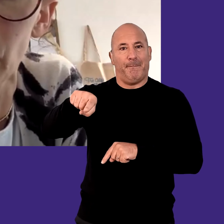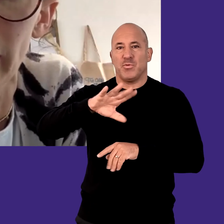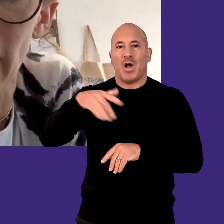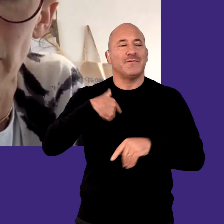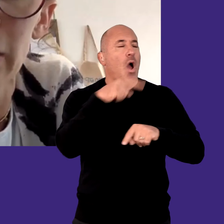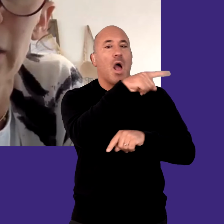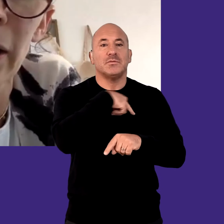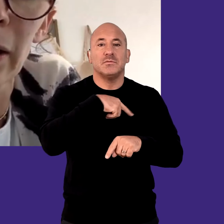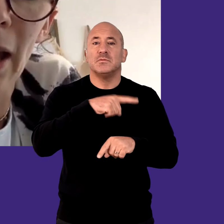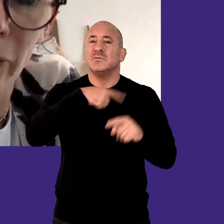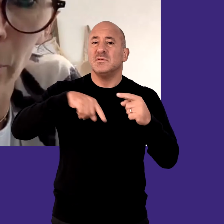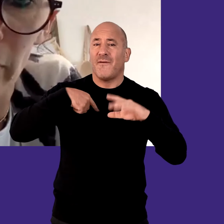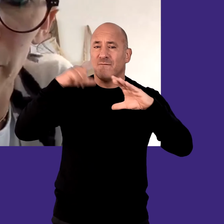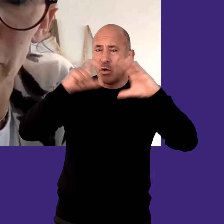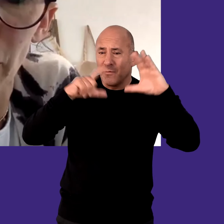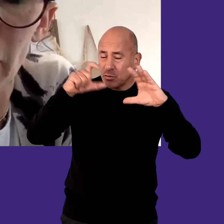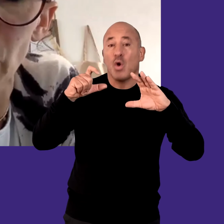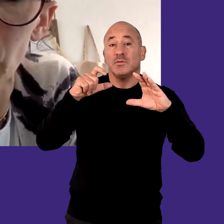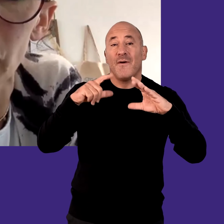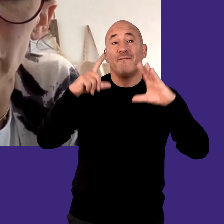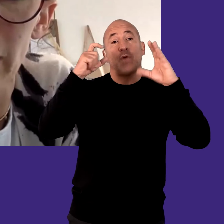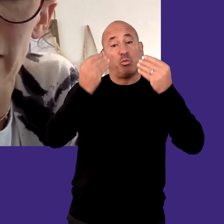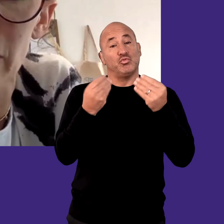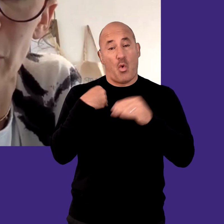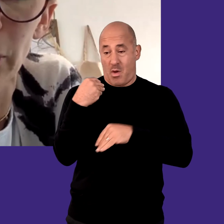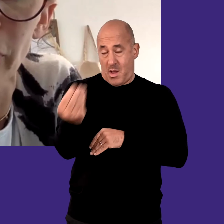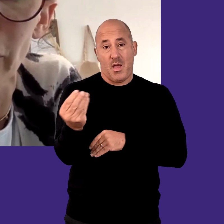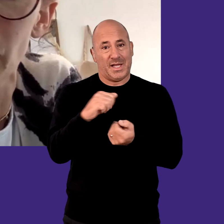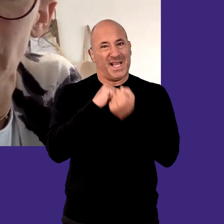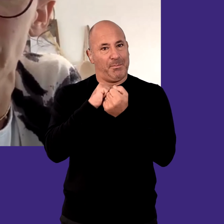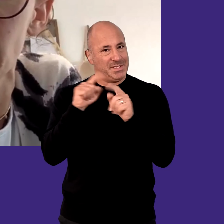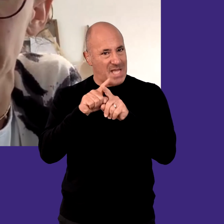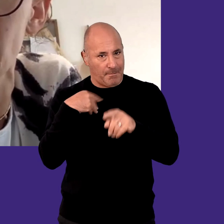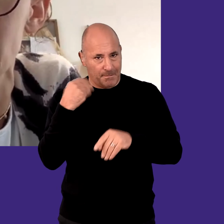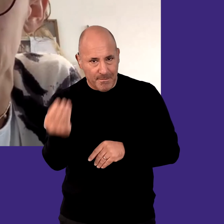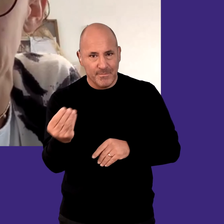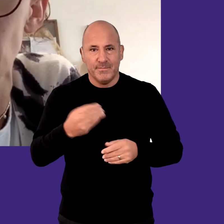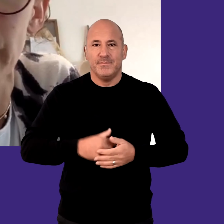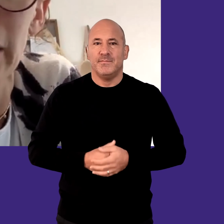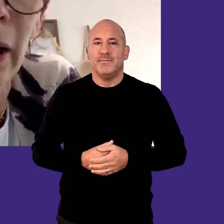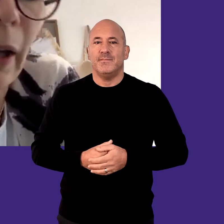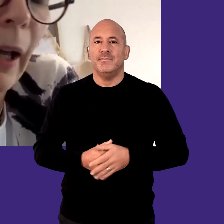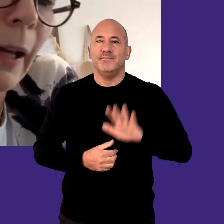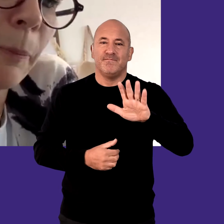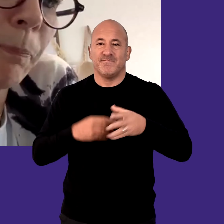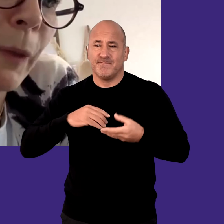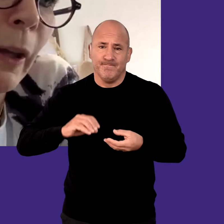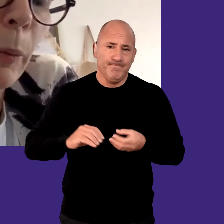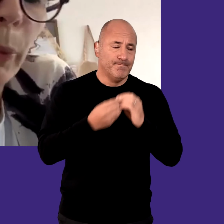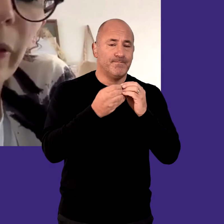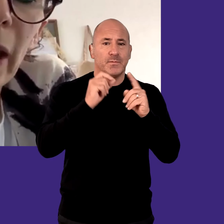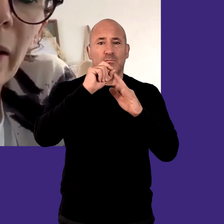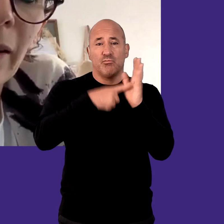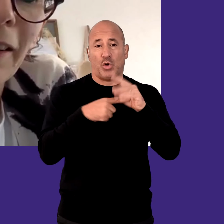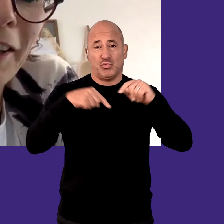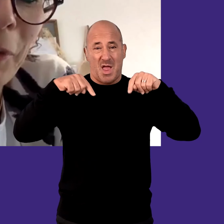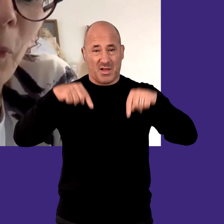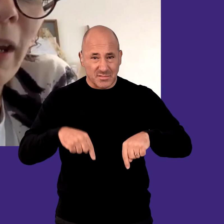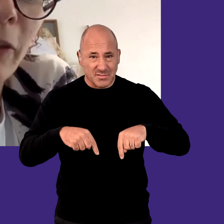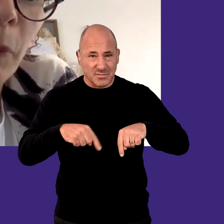it's for them. Everybody that was photographed also gets a copy of a photograph for themselves to keep. But